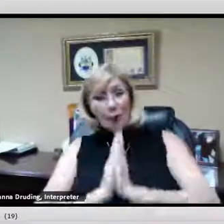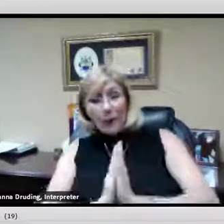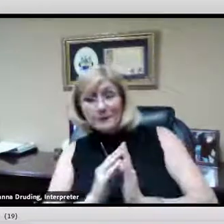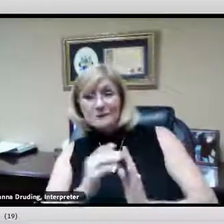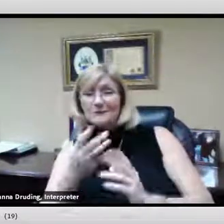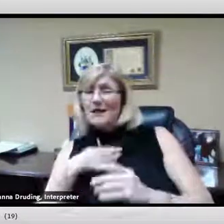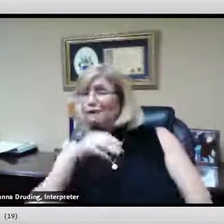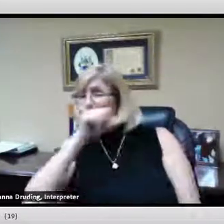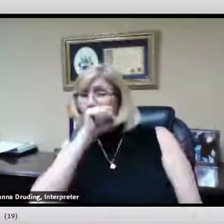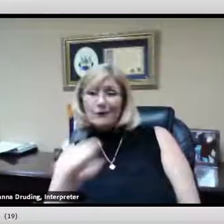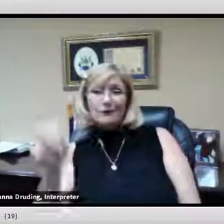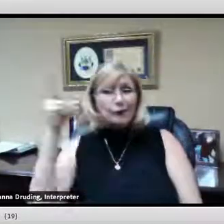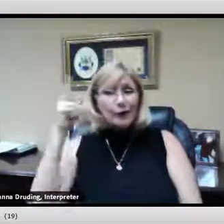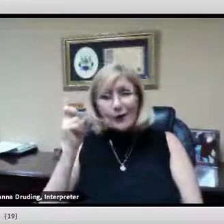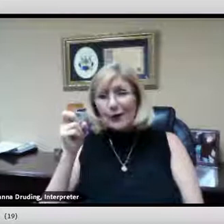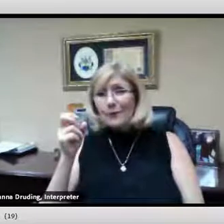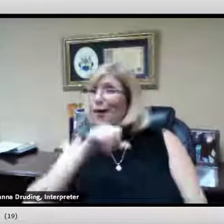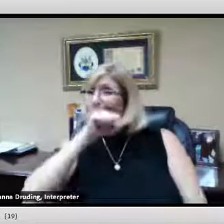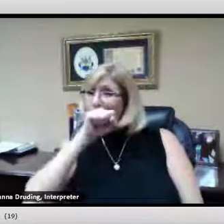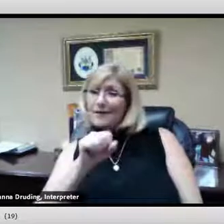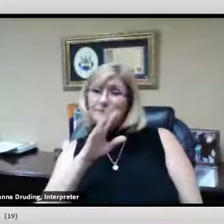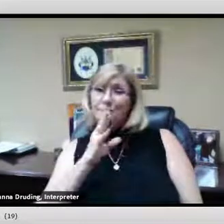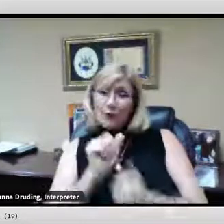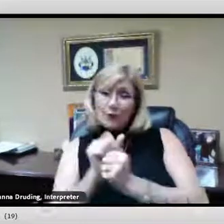them. Love to talk with you more.